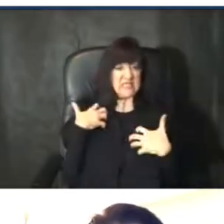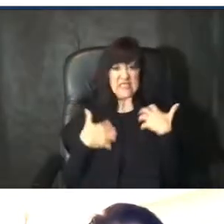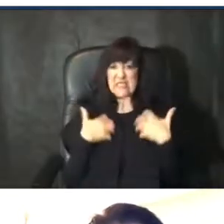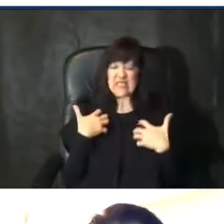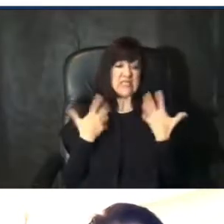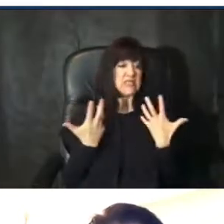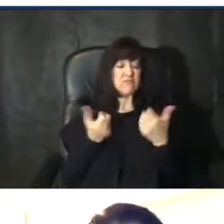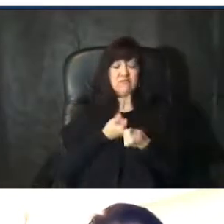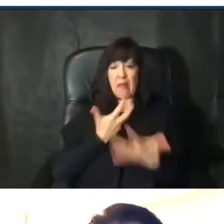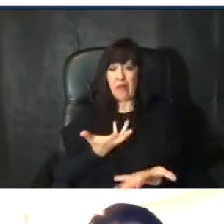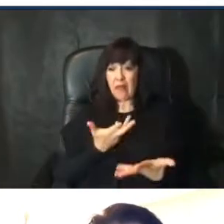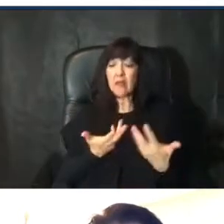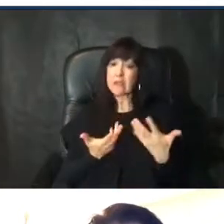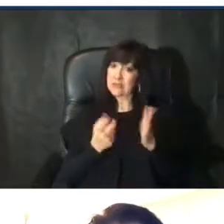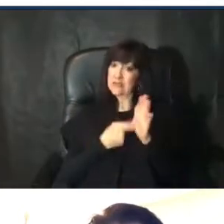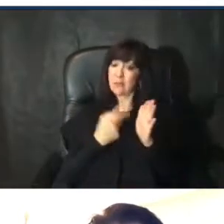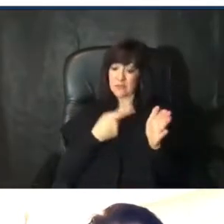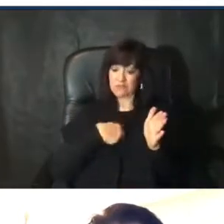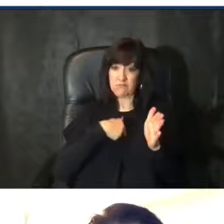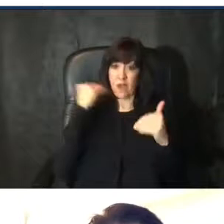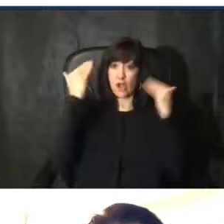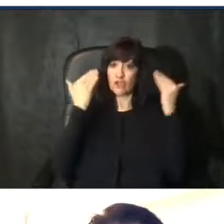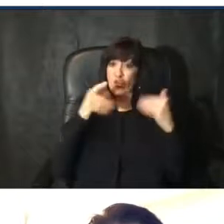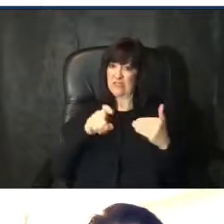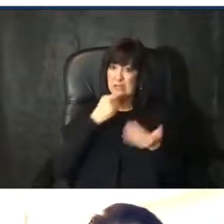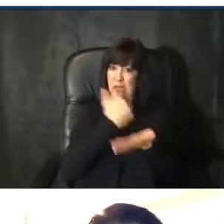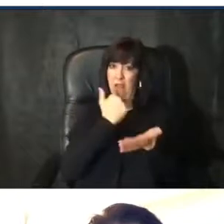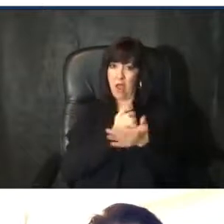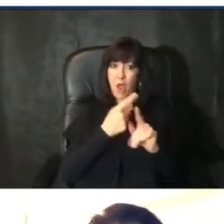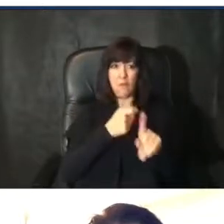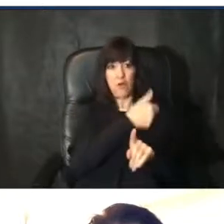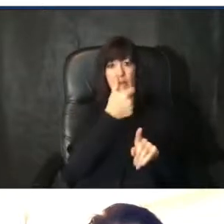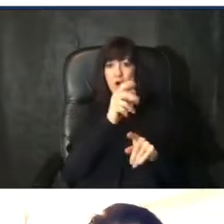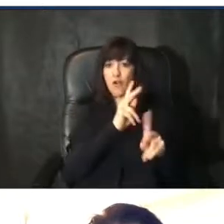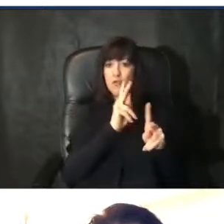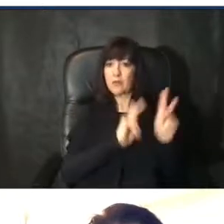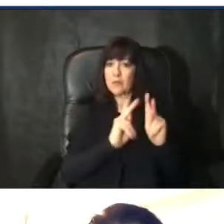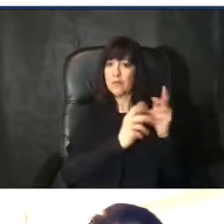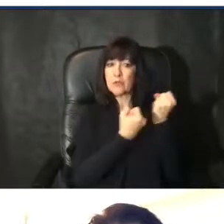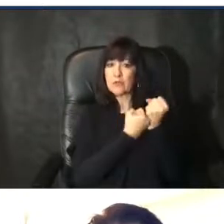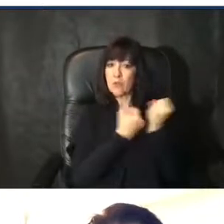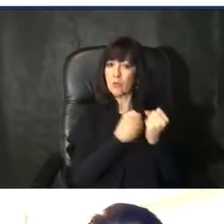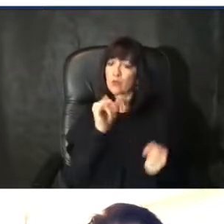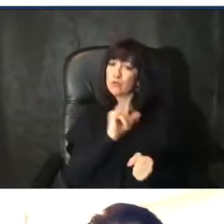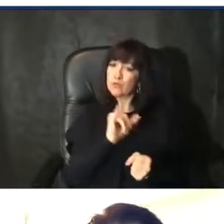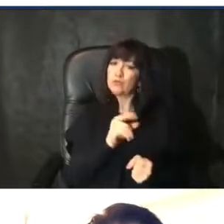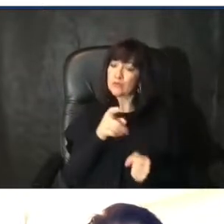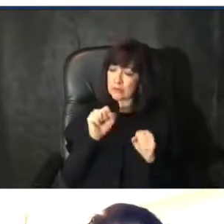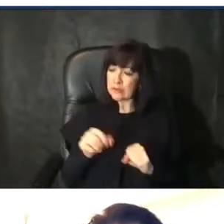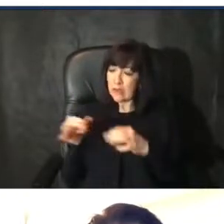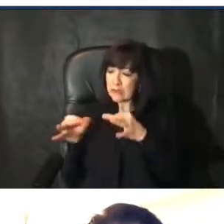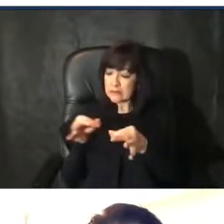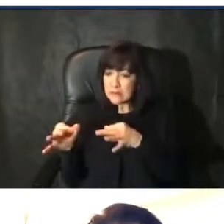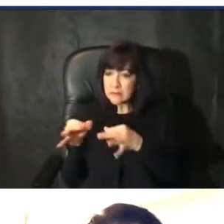too. So with your children, sometimes they require assistance with this regulation. Just like when babies